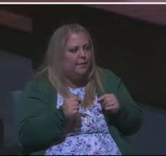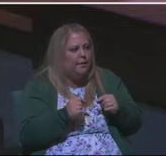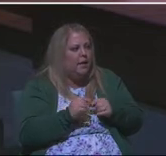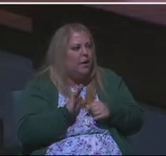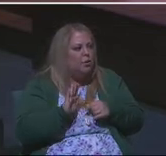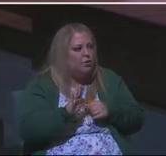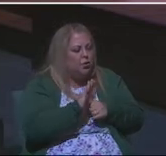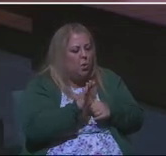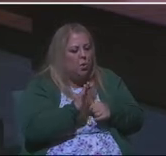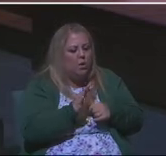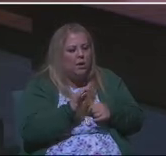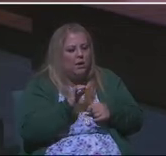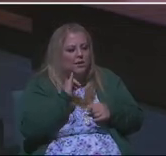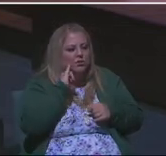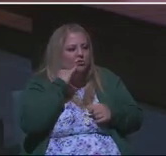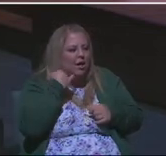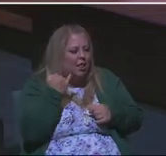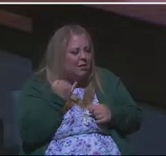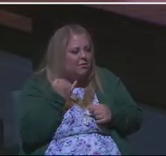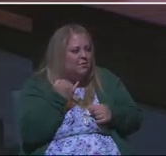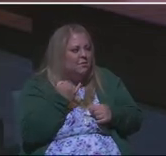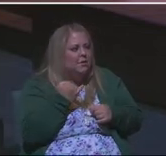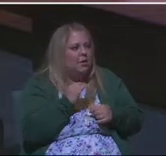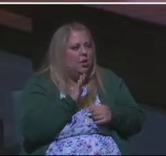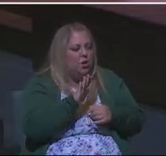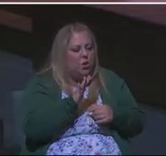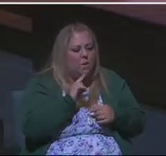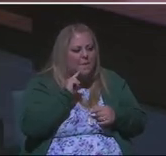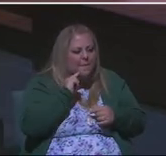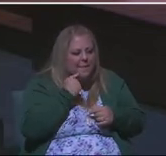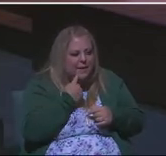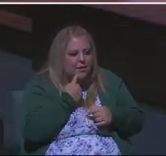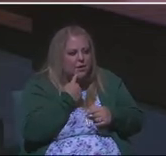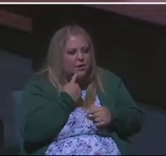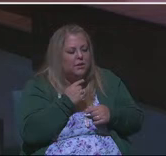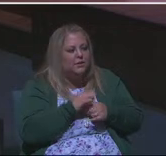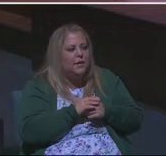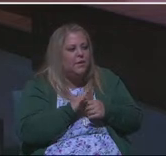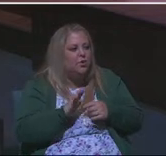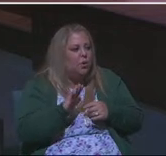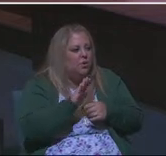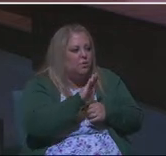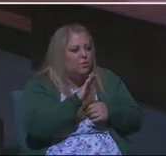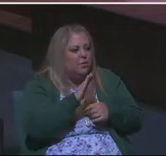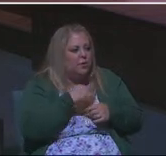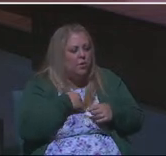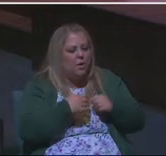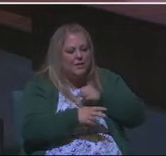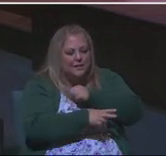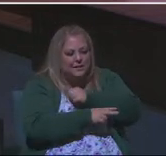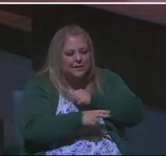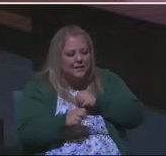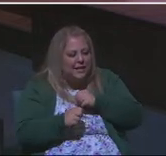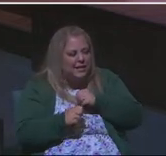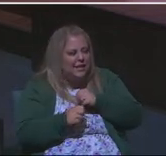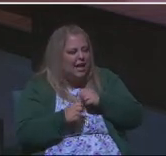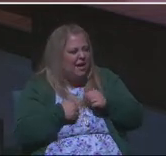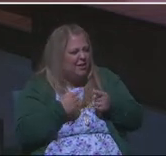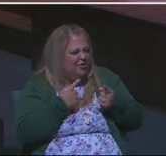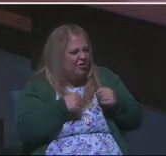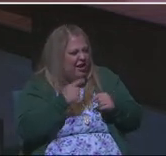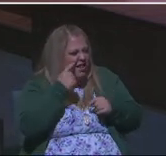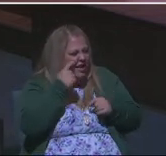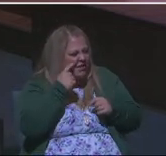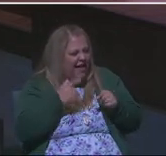your jealousy that put him there. It was your bitterness that put him there. It was your stealing that put him. I'm trying to think of things that